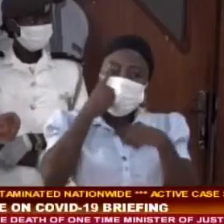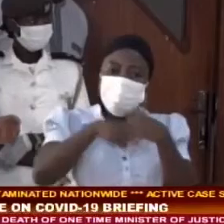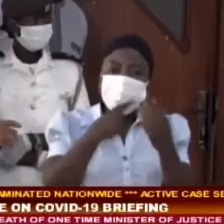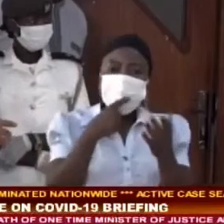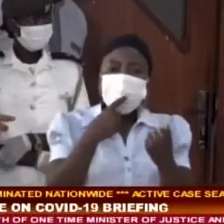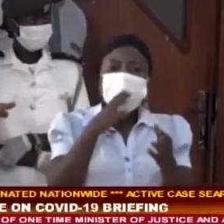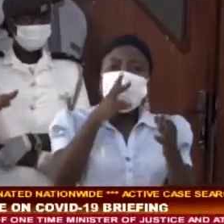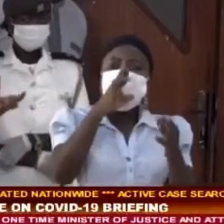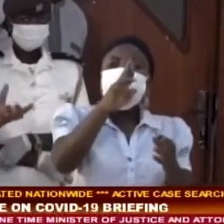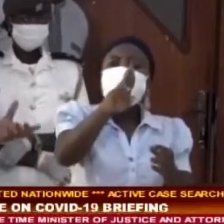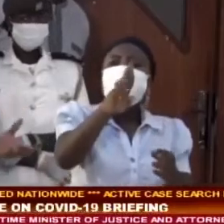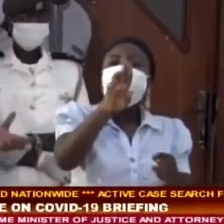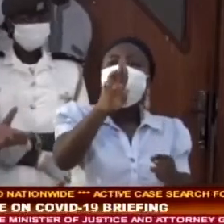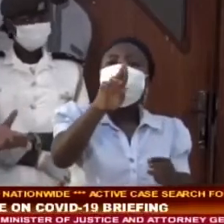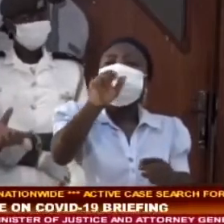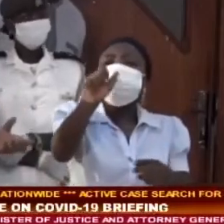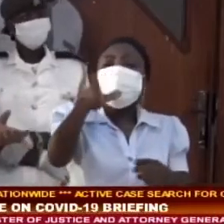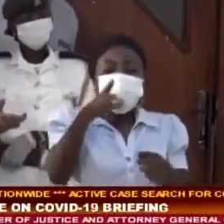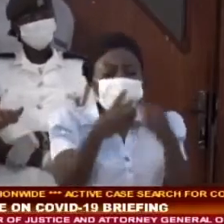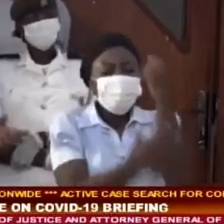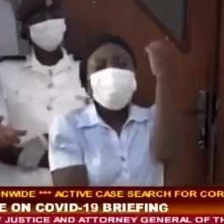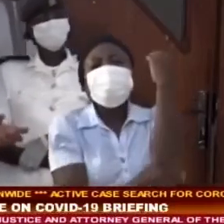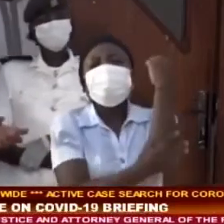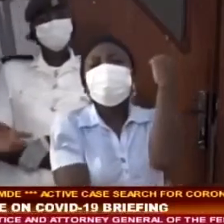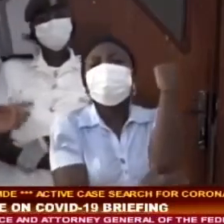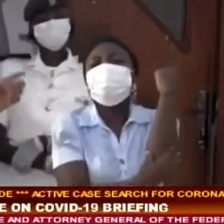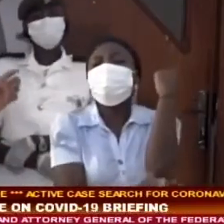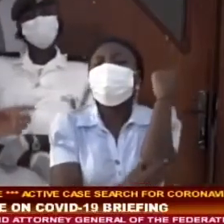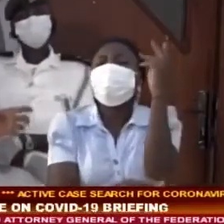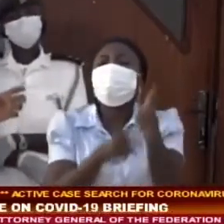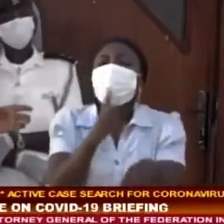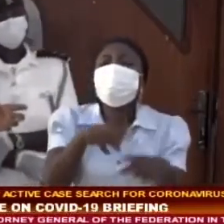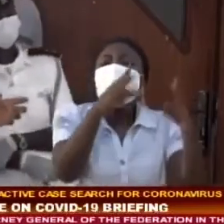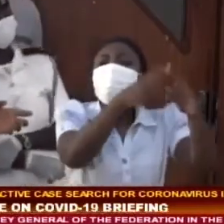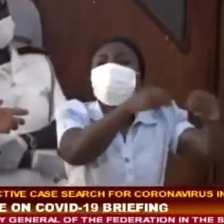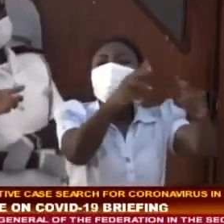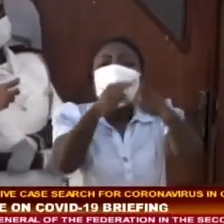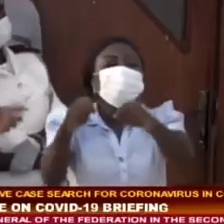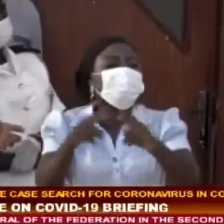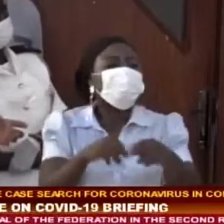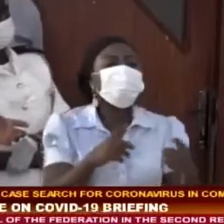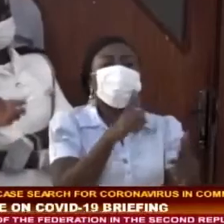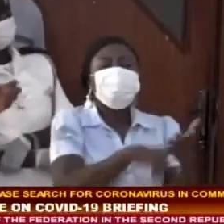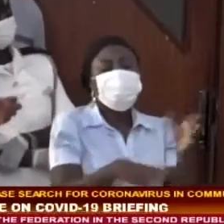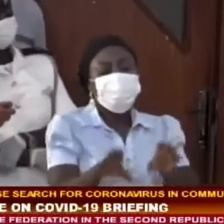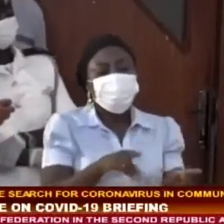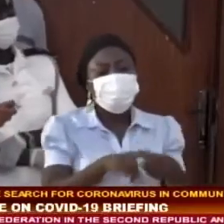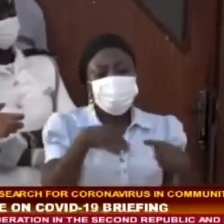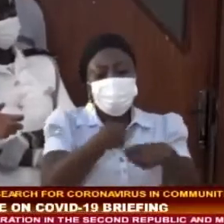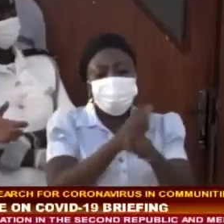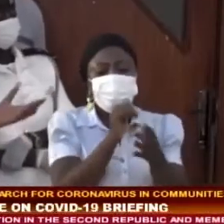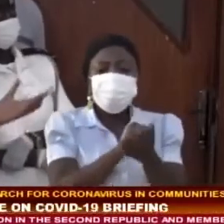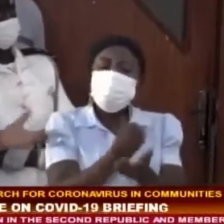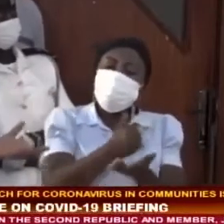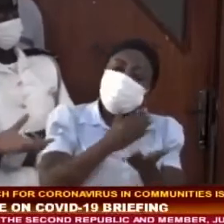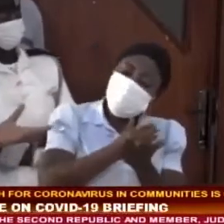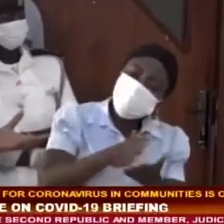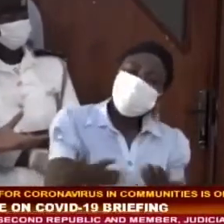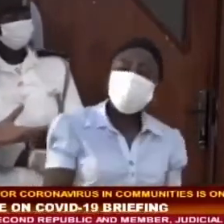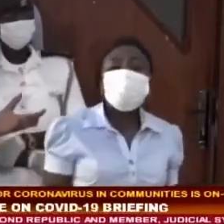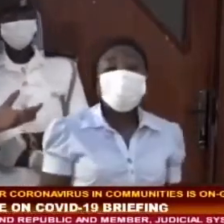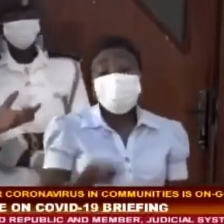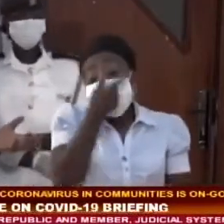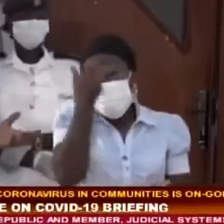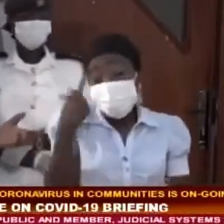rural poor who don't even have the access to the internet in the first place. What are you going to do to ensure that they are not left out? As it stands right